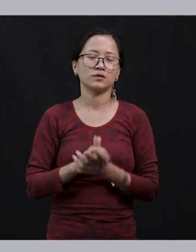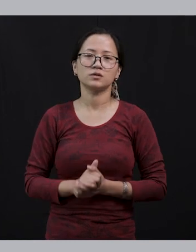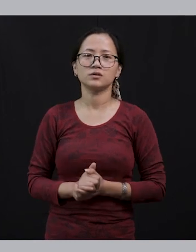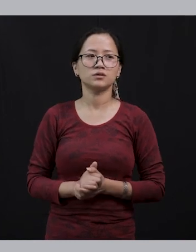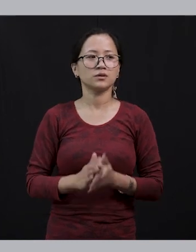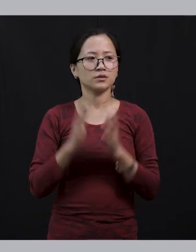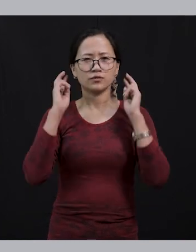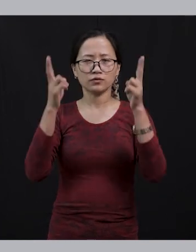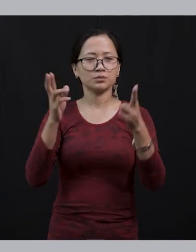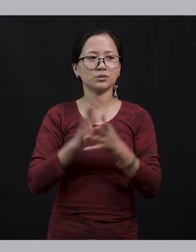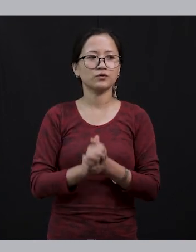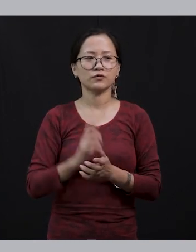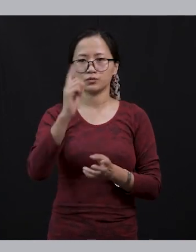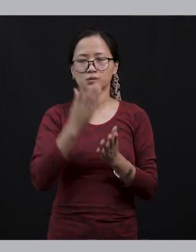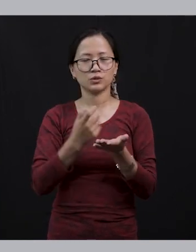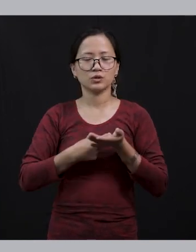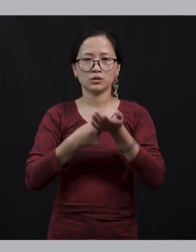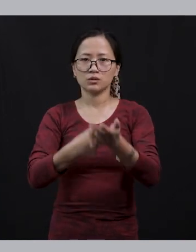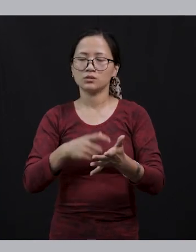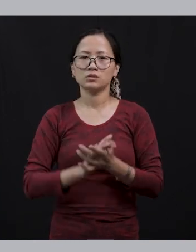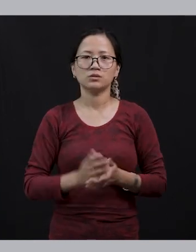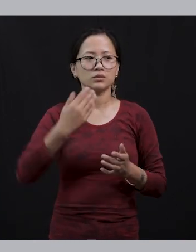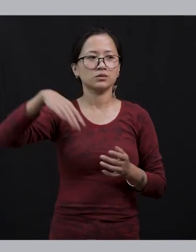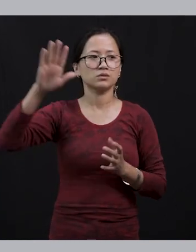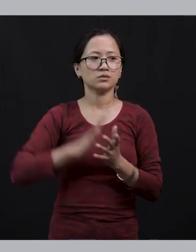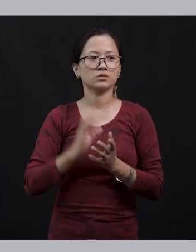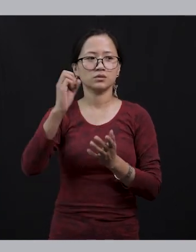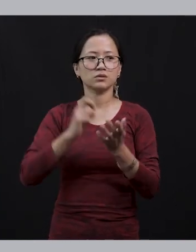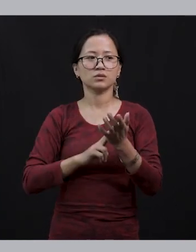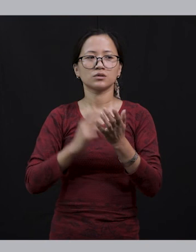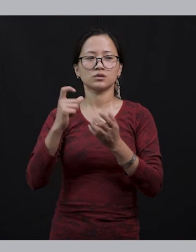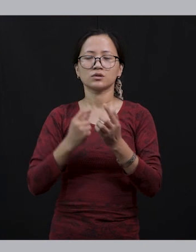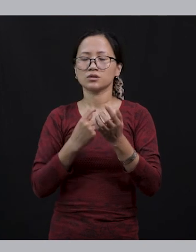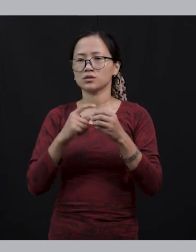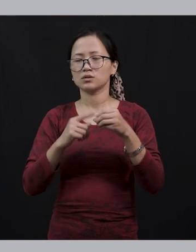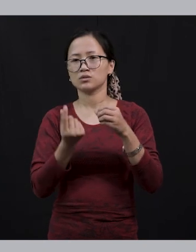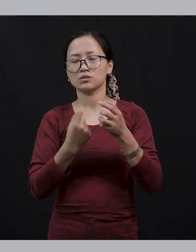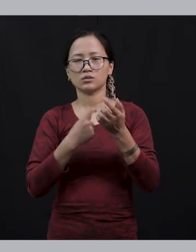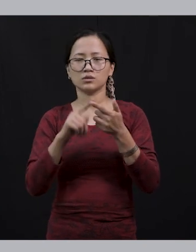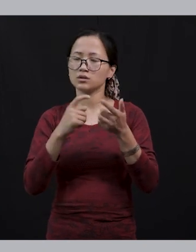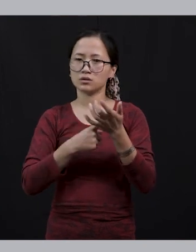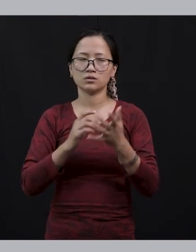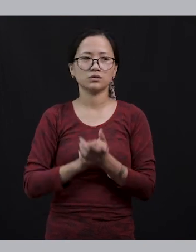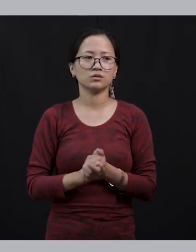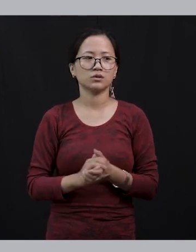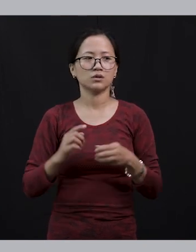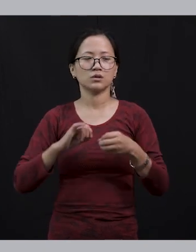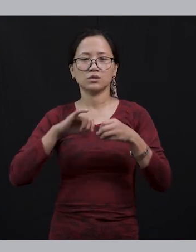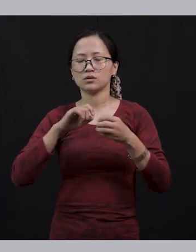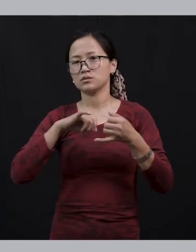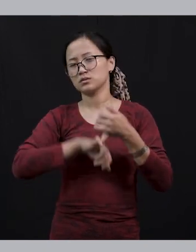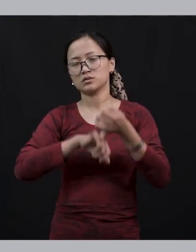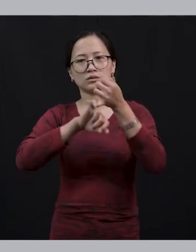also famous. He was the first ruler who goes and conquers Deccan. Deccan is conquers south. So his